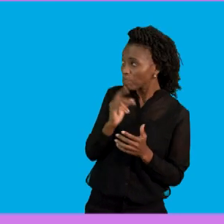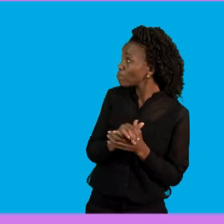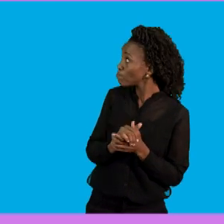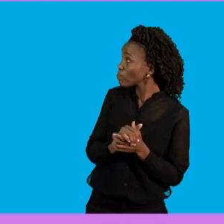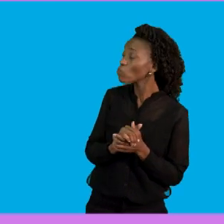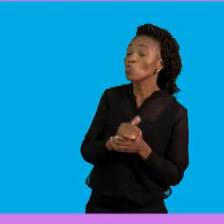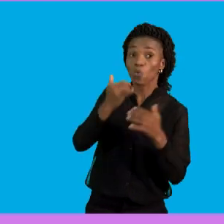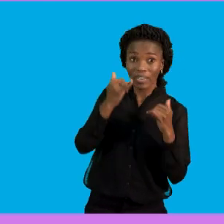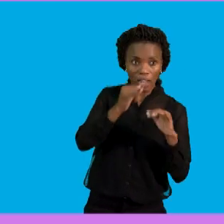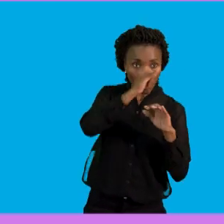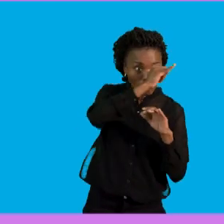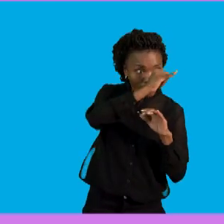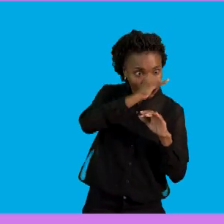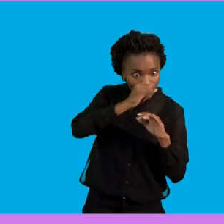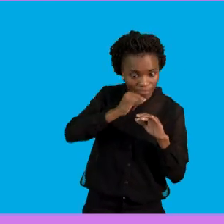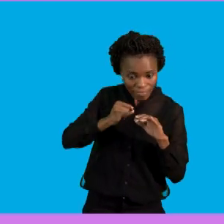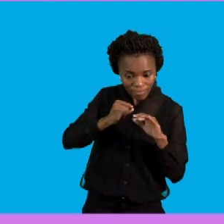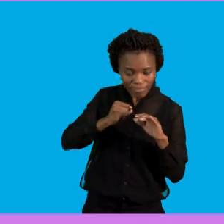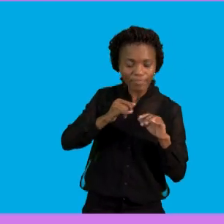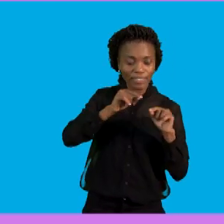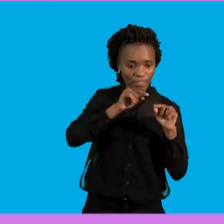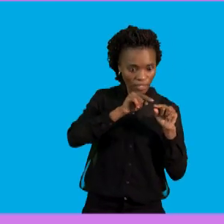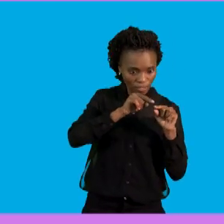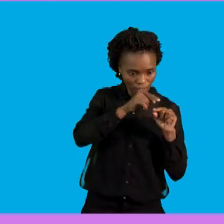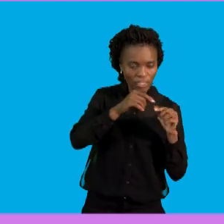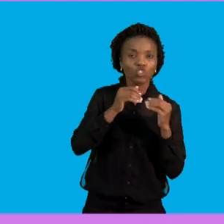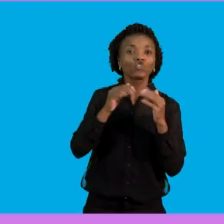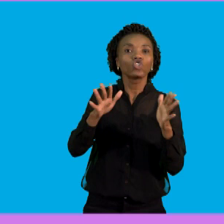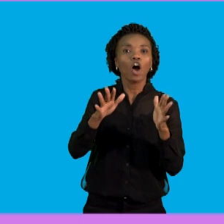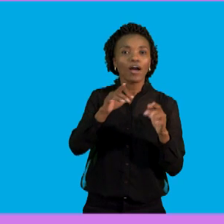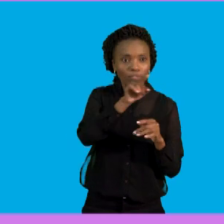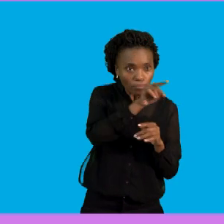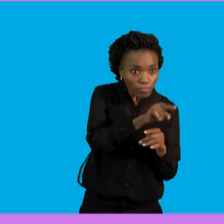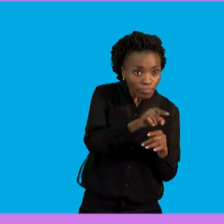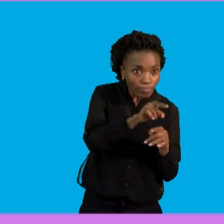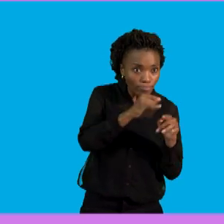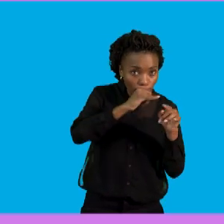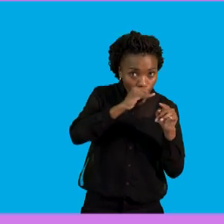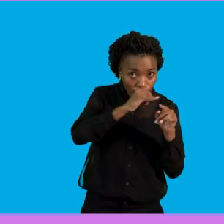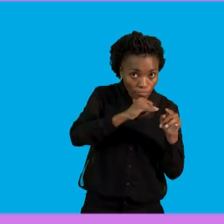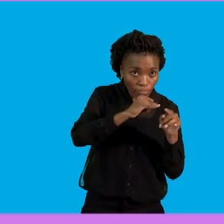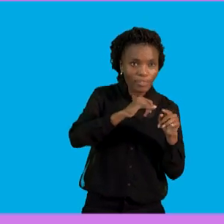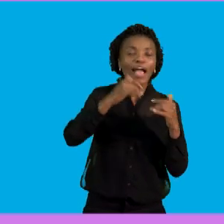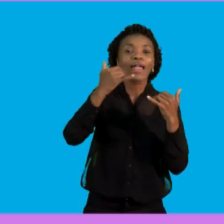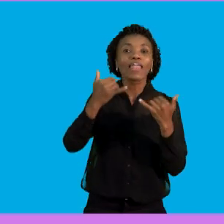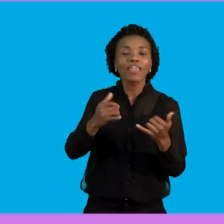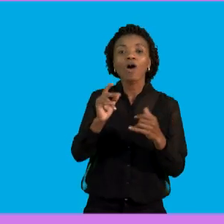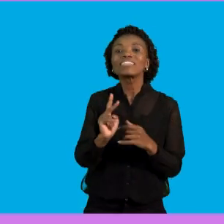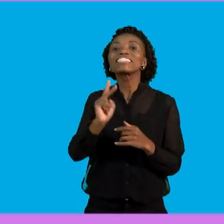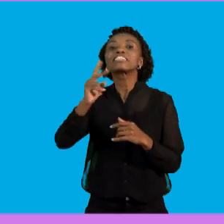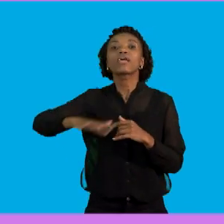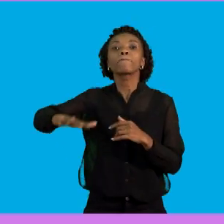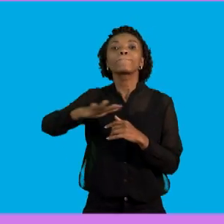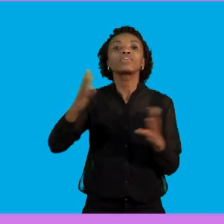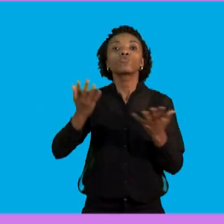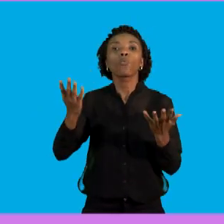there. That's where you draw your line, at the beginning of the circle. And then